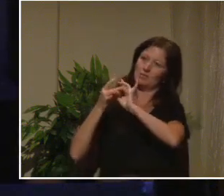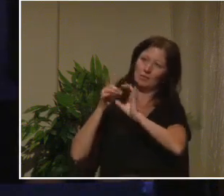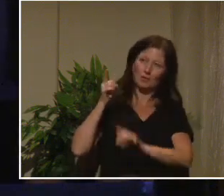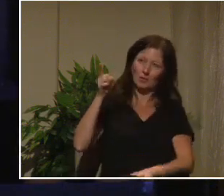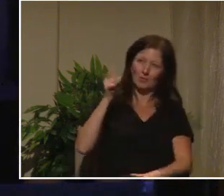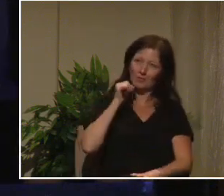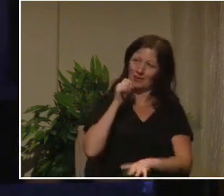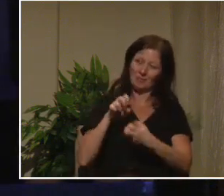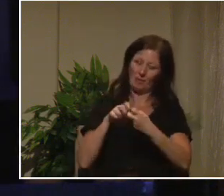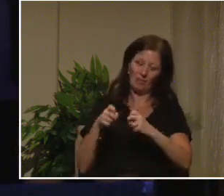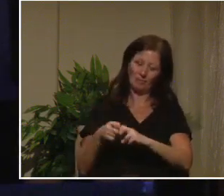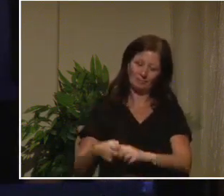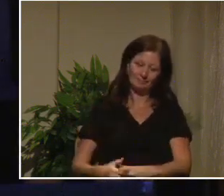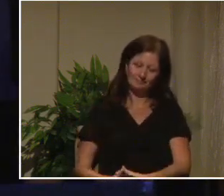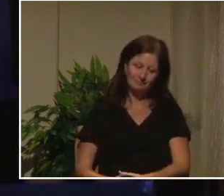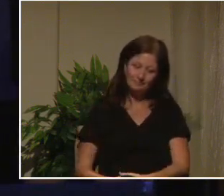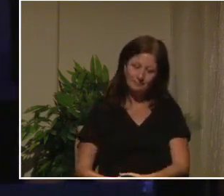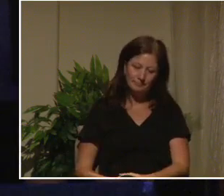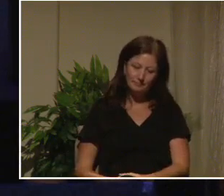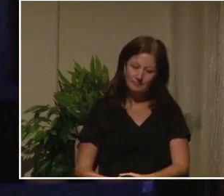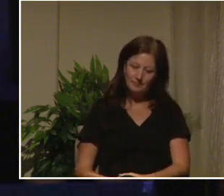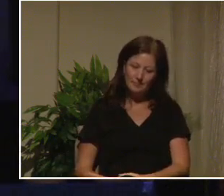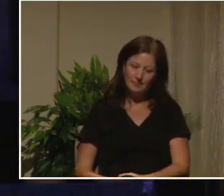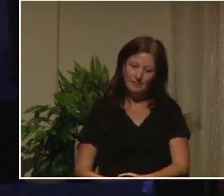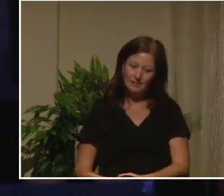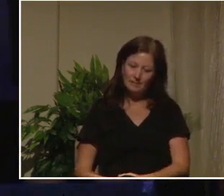The blockage is always on our part.